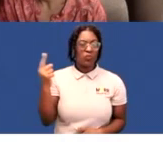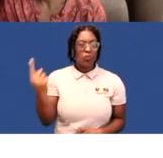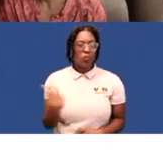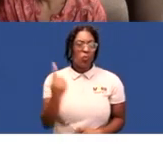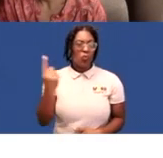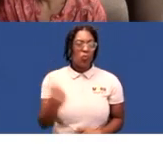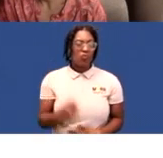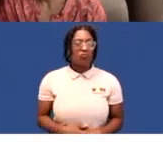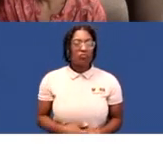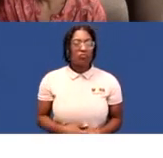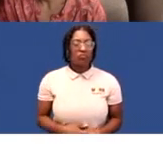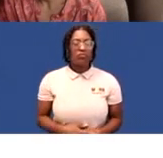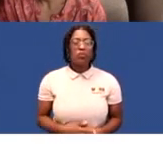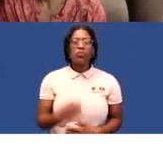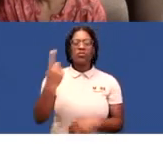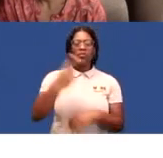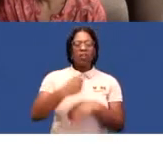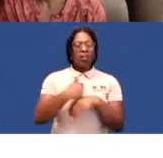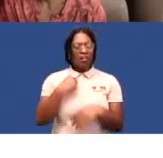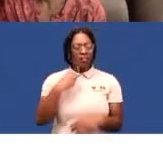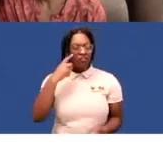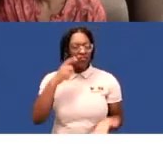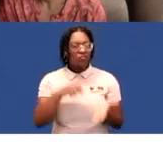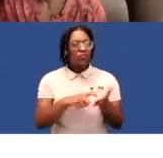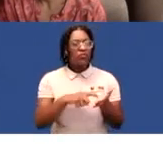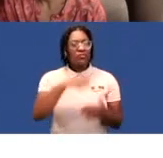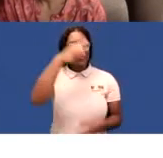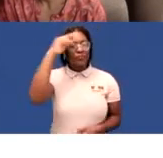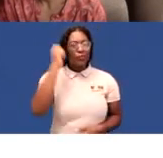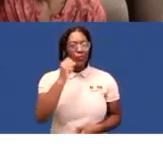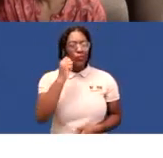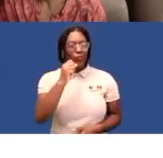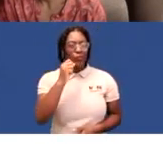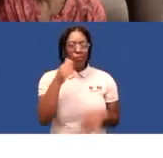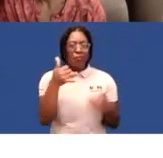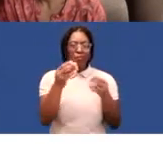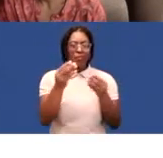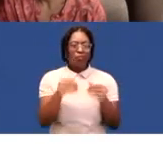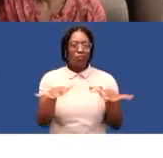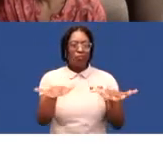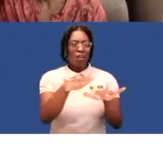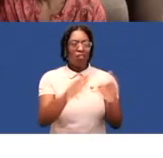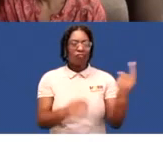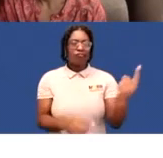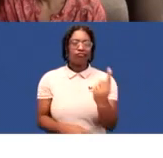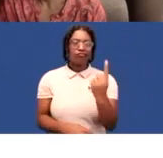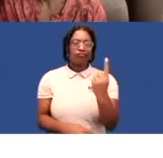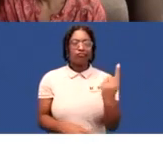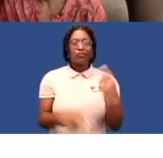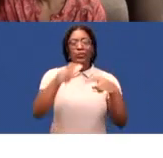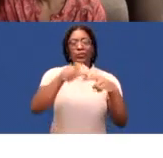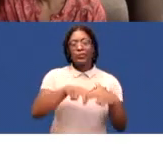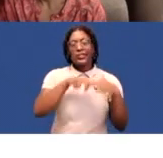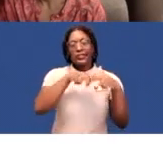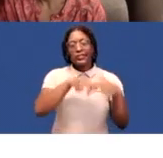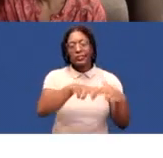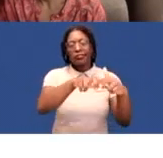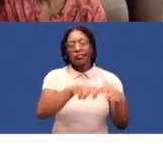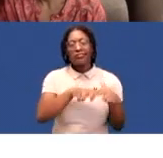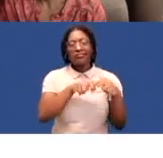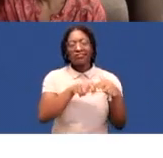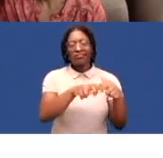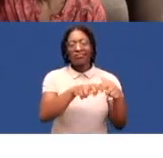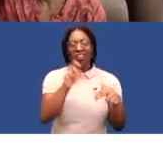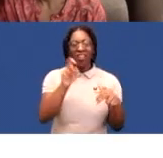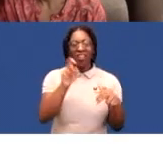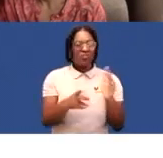for a spot at the table with her white peers, unsure how to make space for herself. They are on the periphery of play, usually the